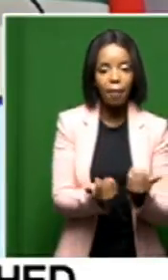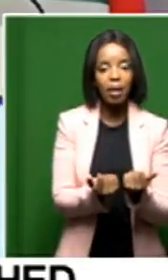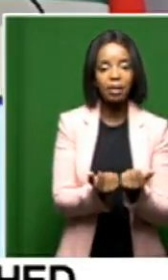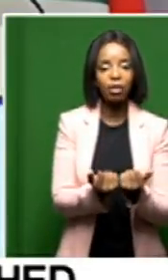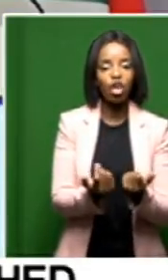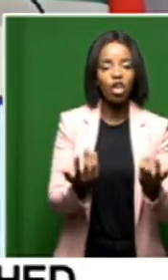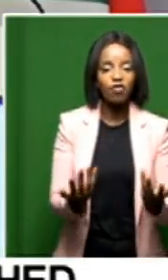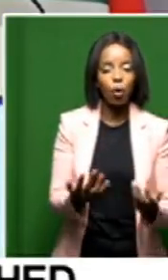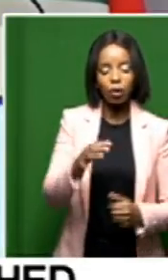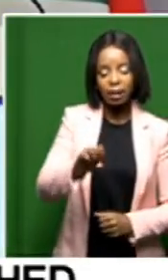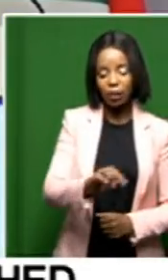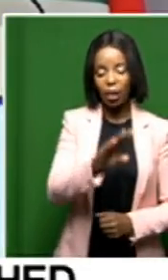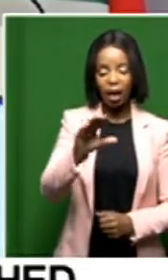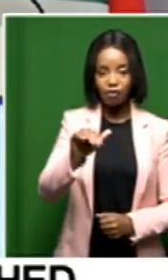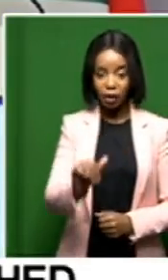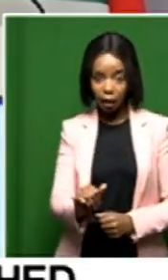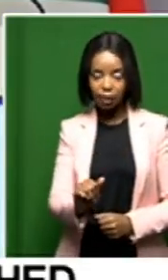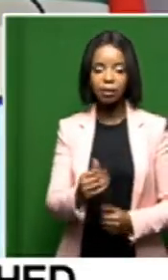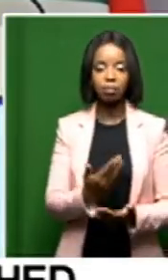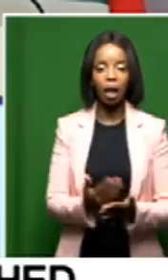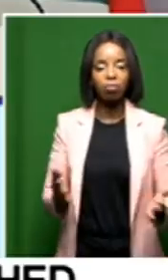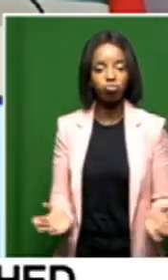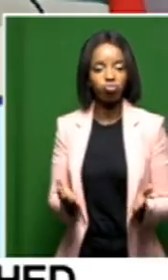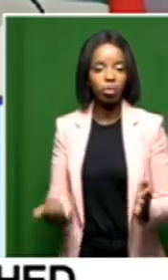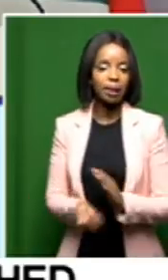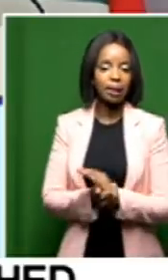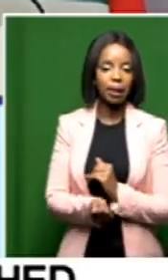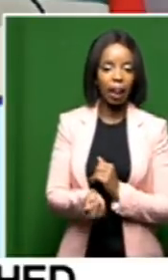Africans. Talk to us about this and the employment that will come from this.